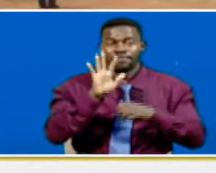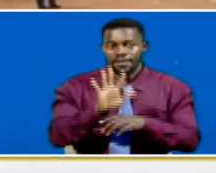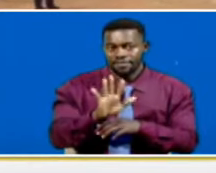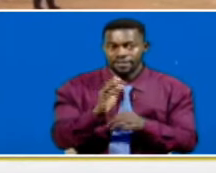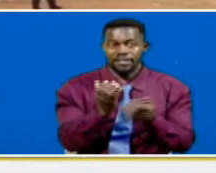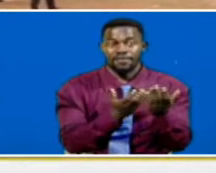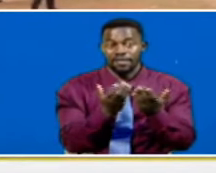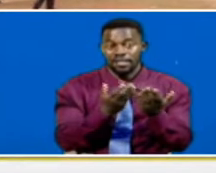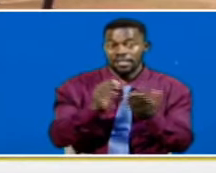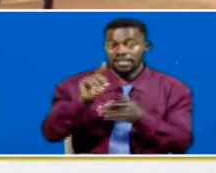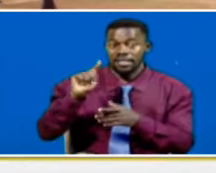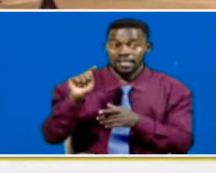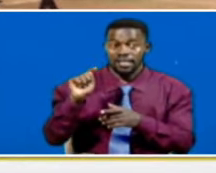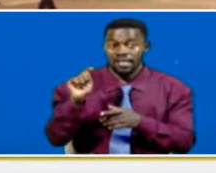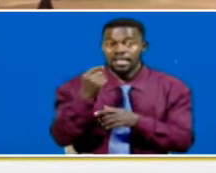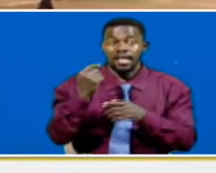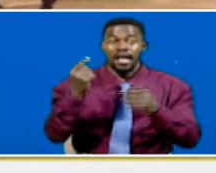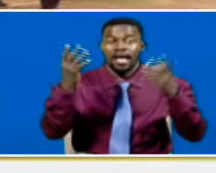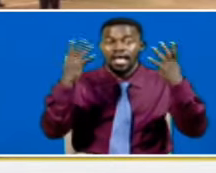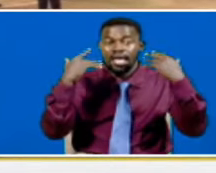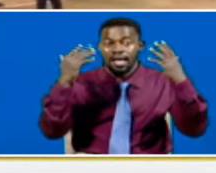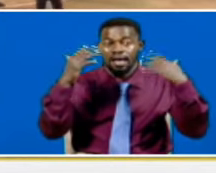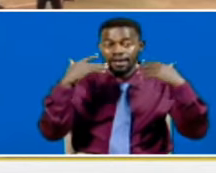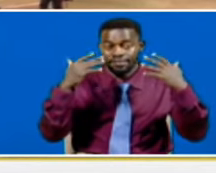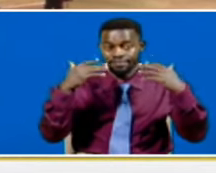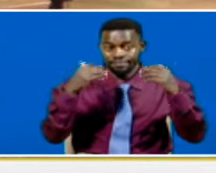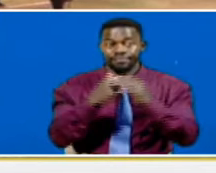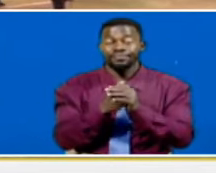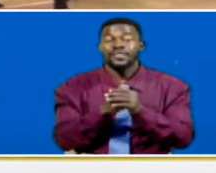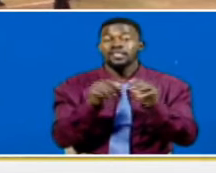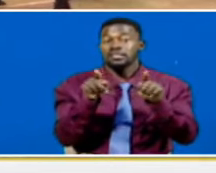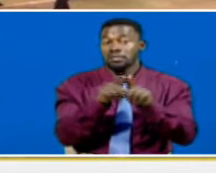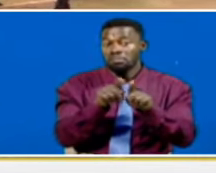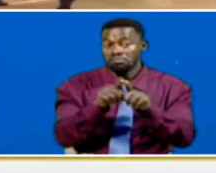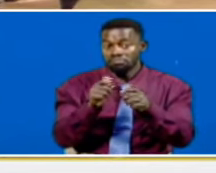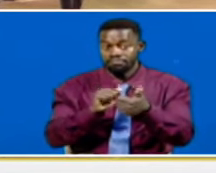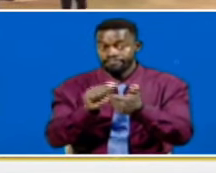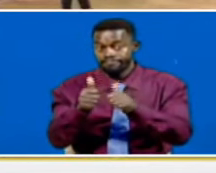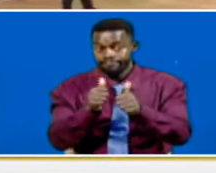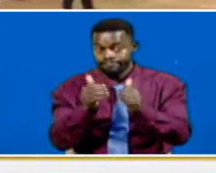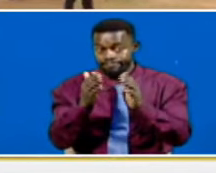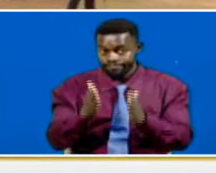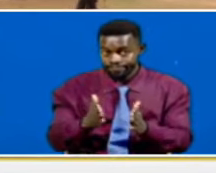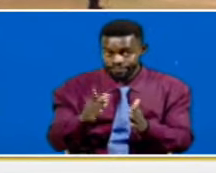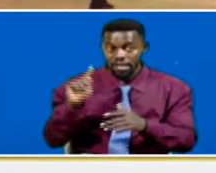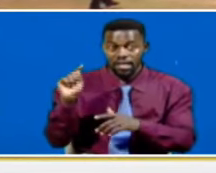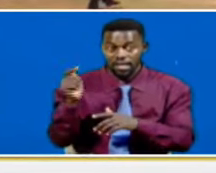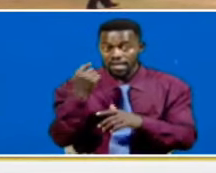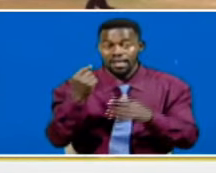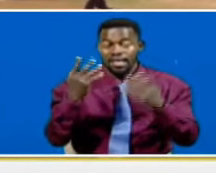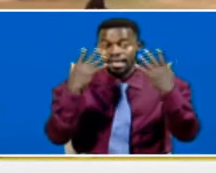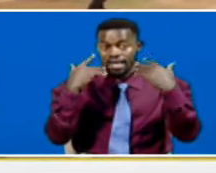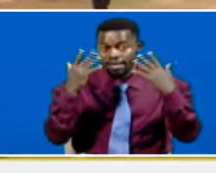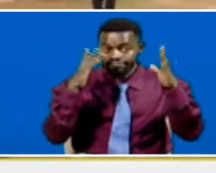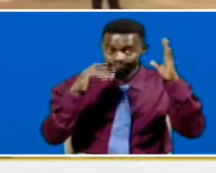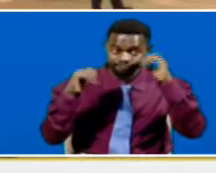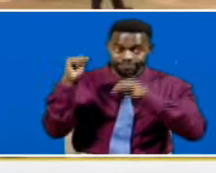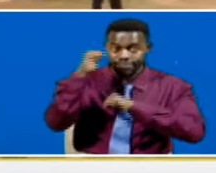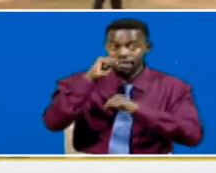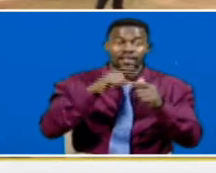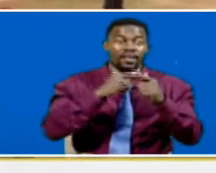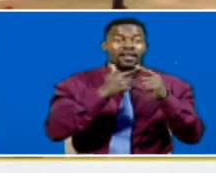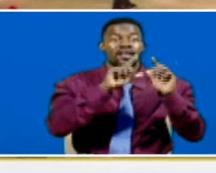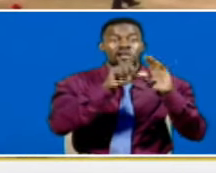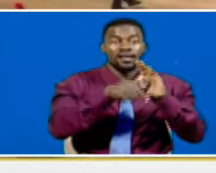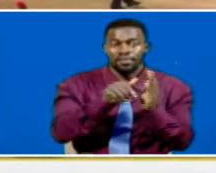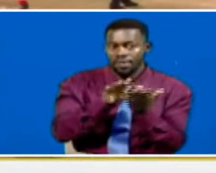underwent training as a flight pilot and as an instructor pilot at the Kenya Air Force. Rising through the ranks, he eventually became the